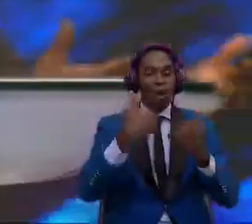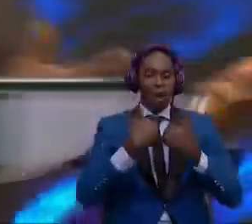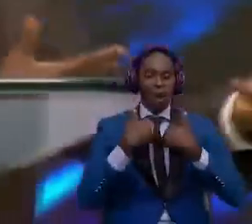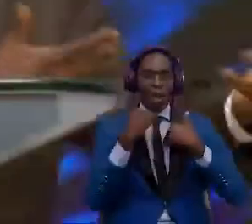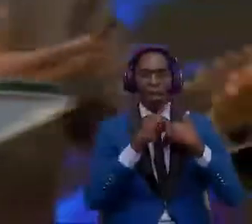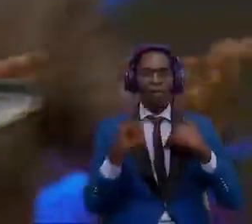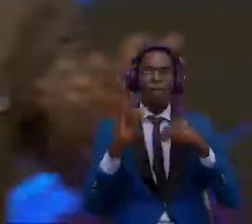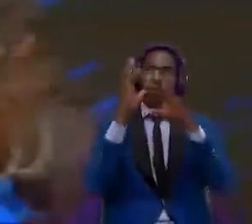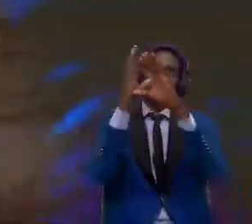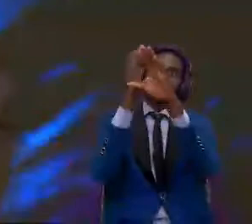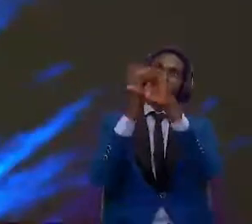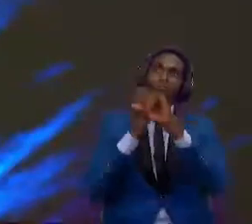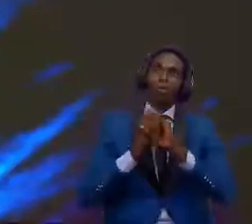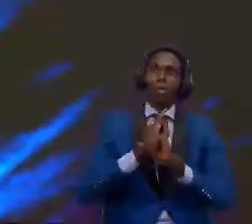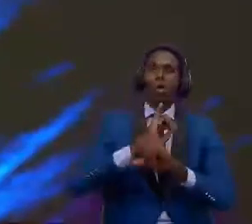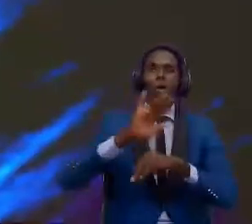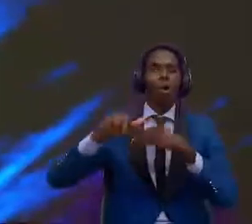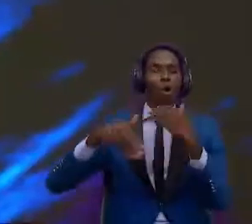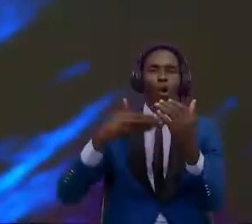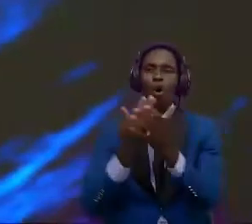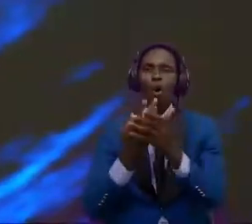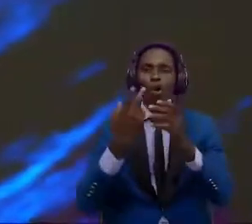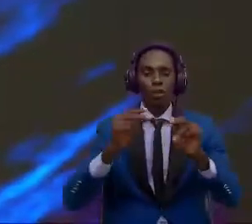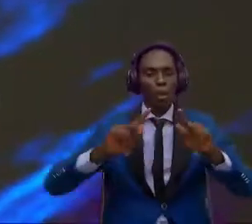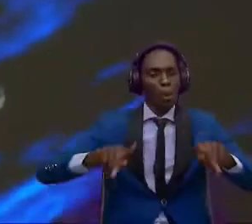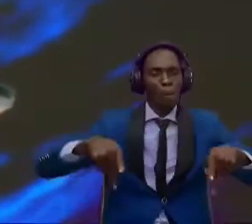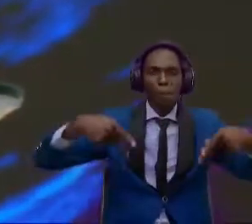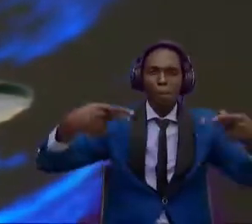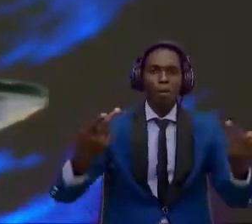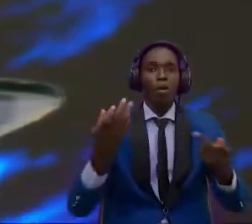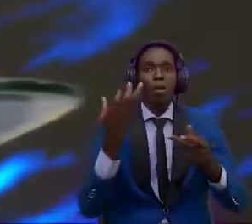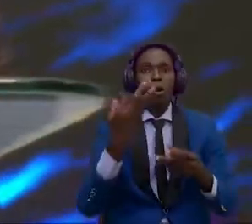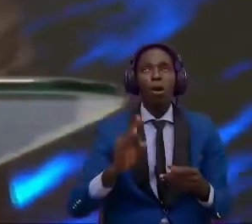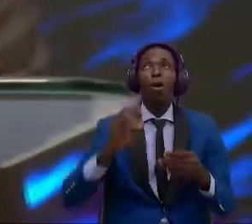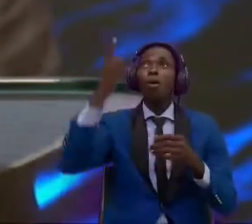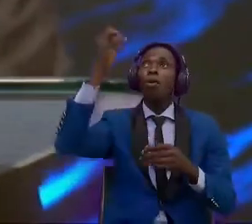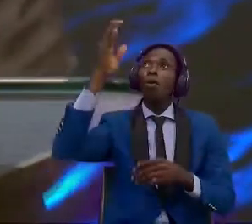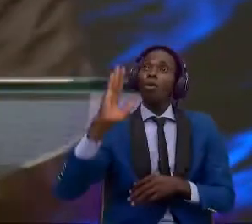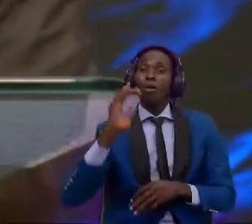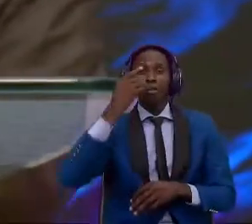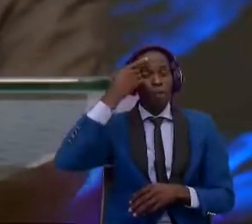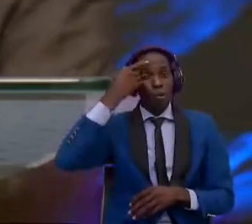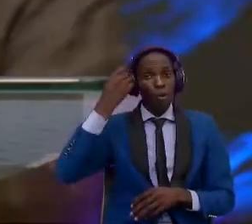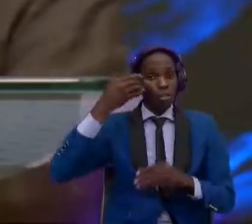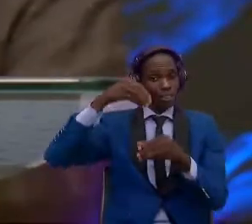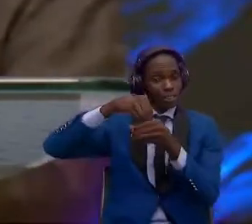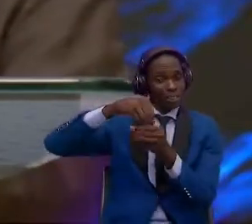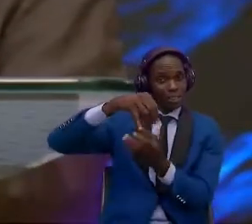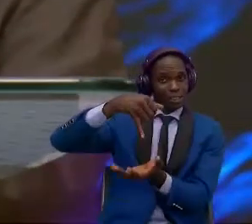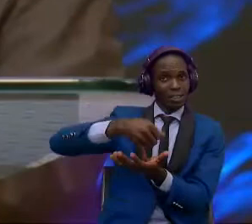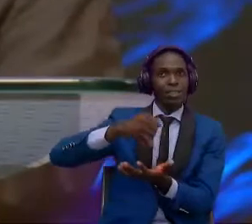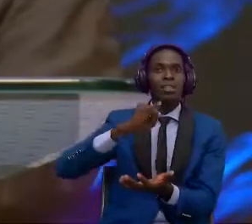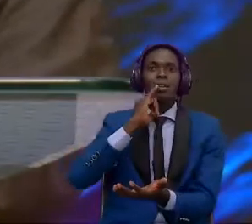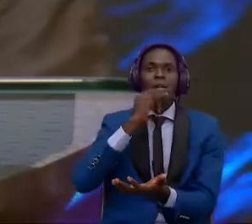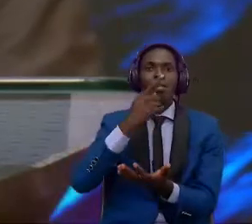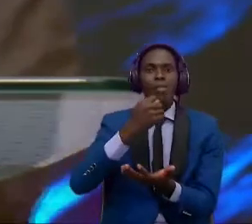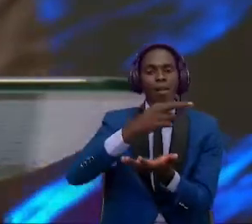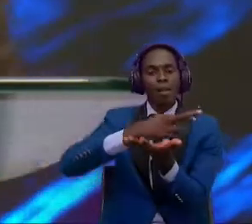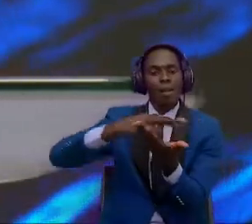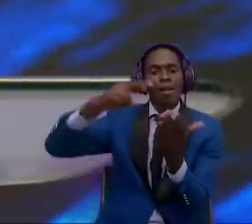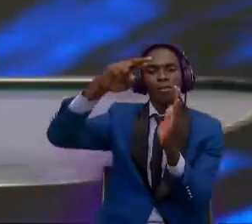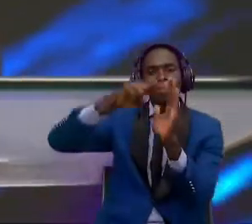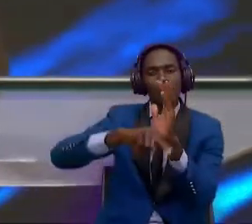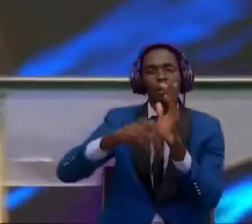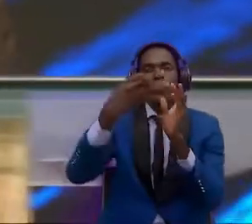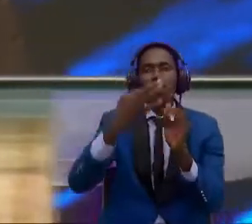and possessing all the provisions of God. Because therein is the righteousness of God